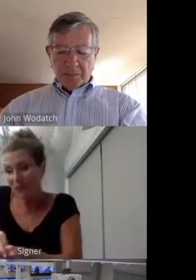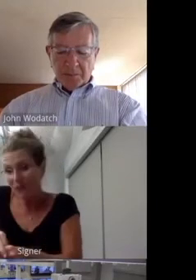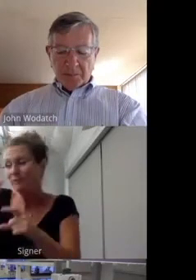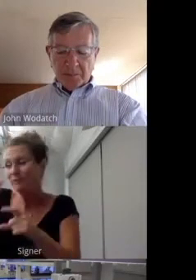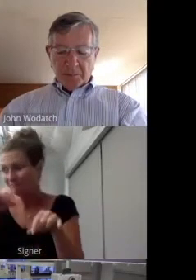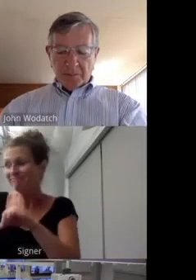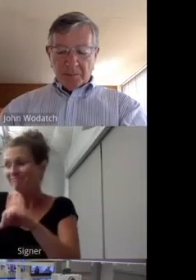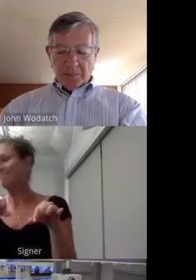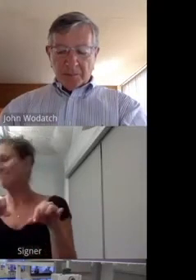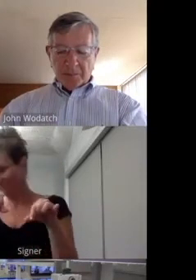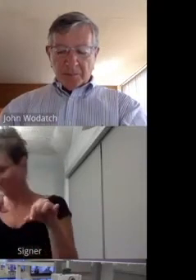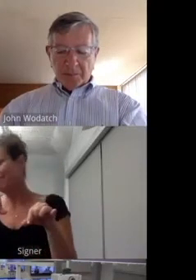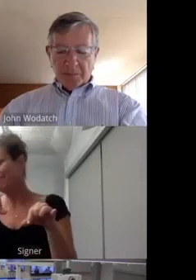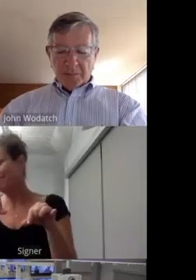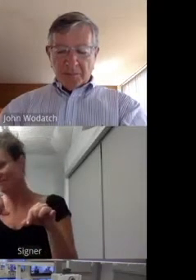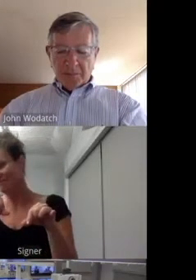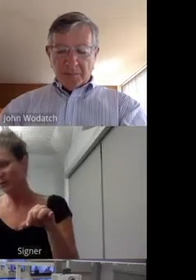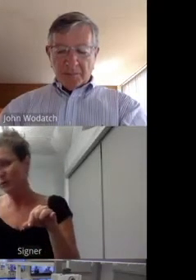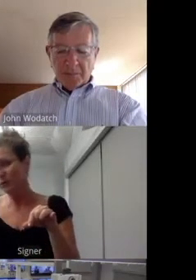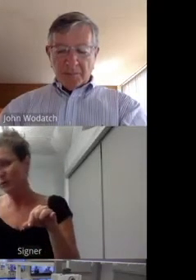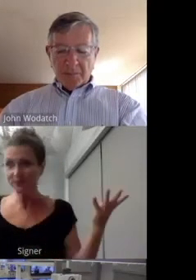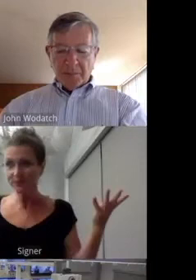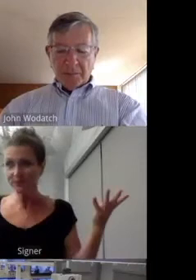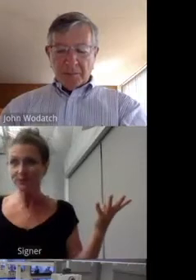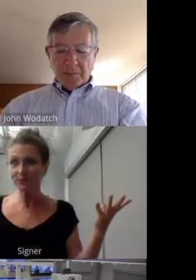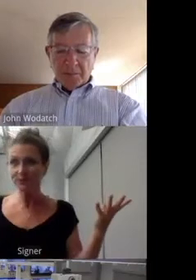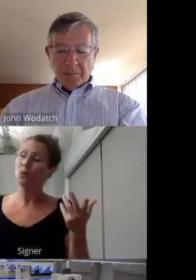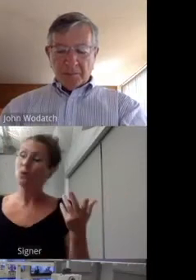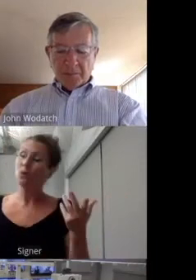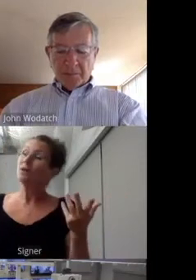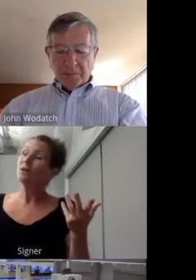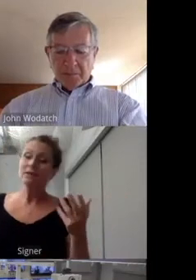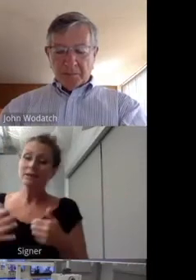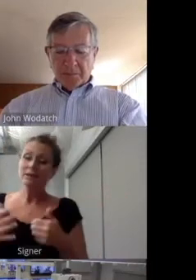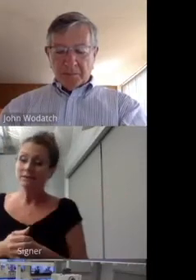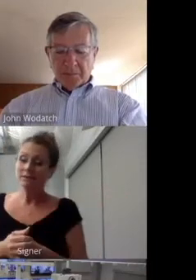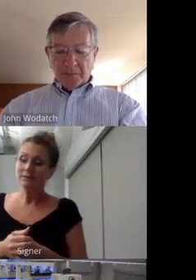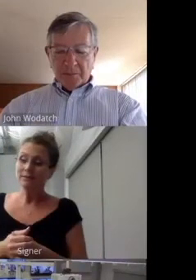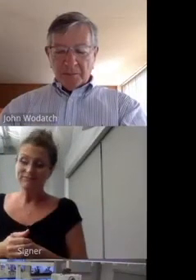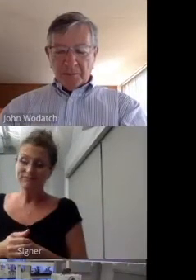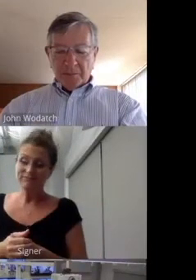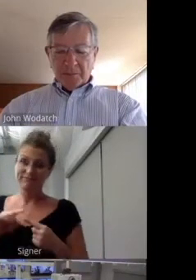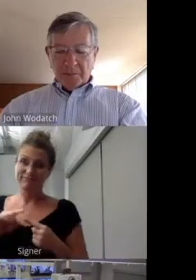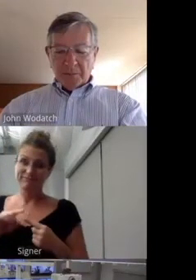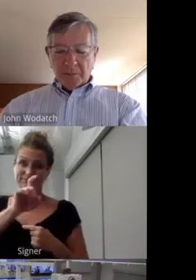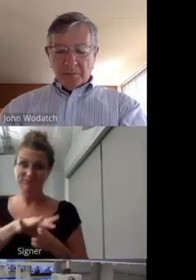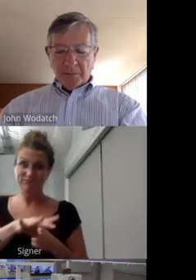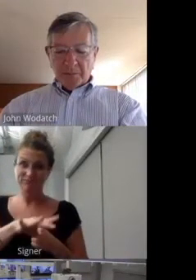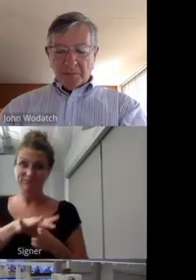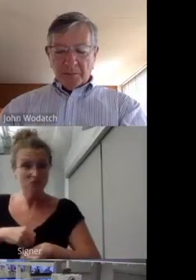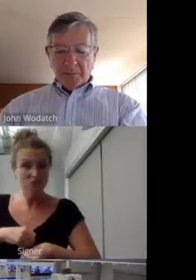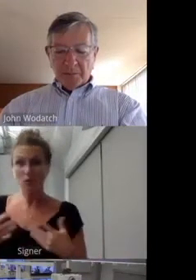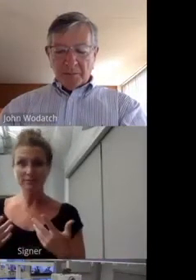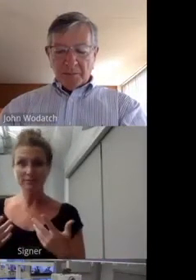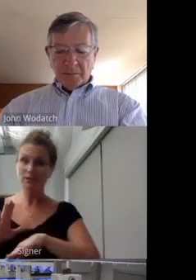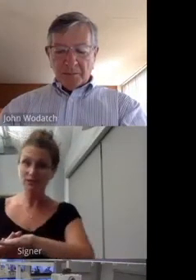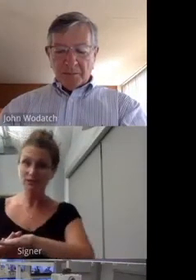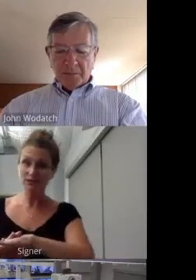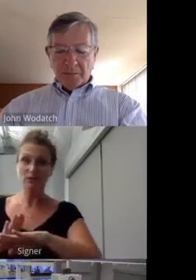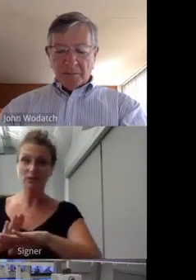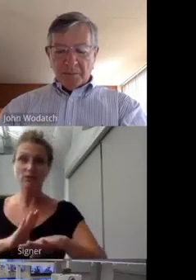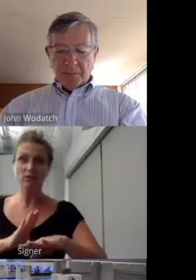I think the answer to your question in a nutshell is consult, and keep the people